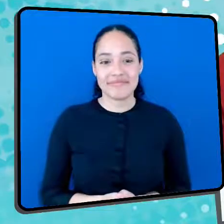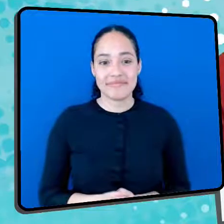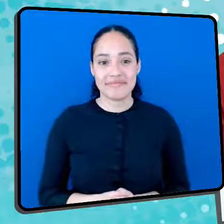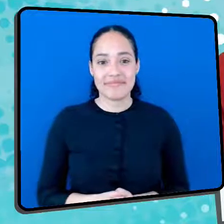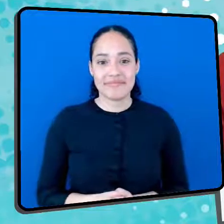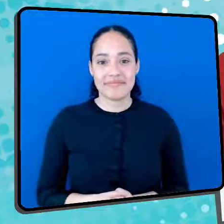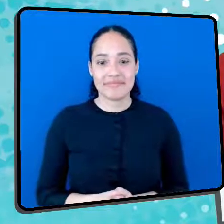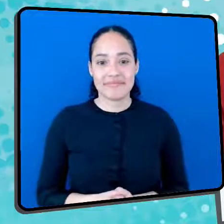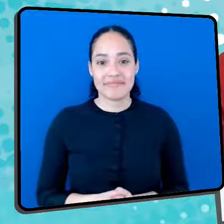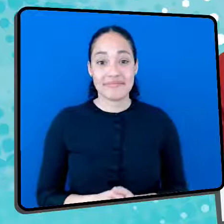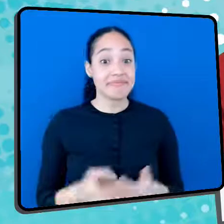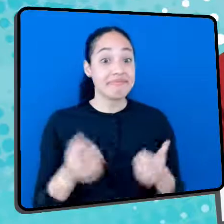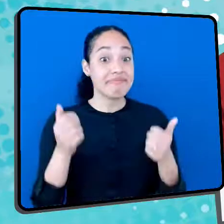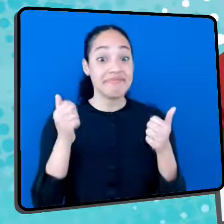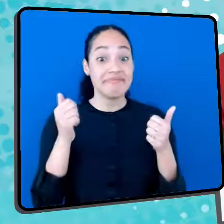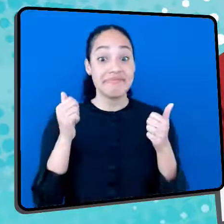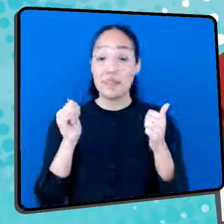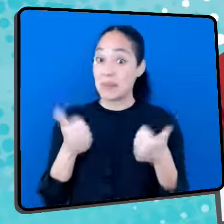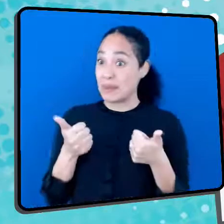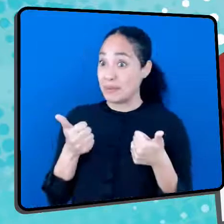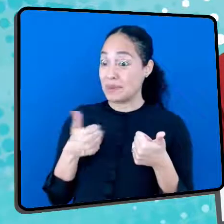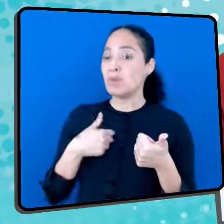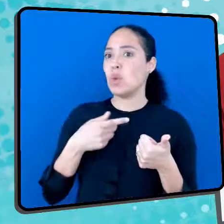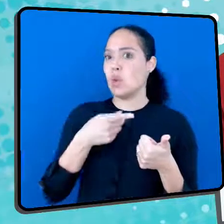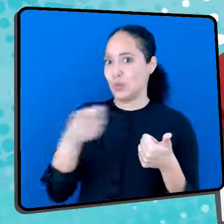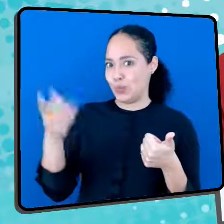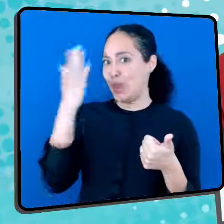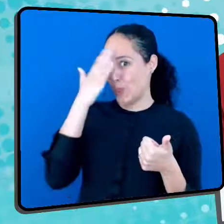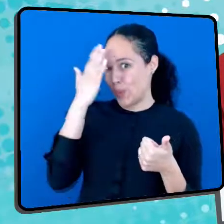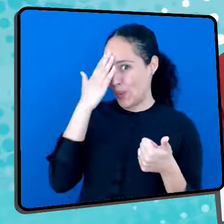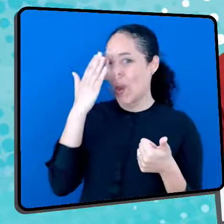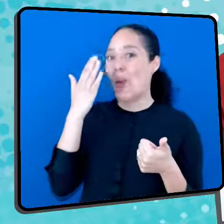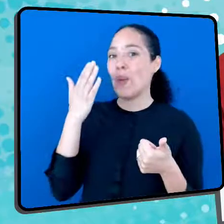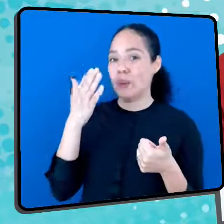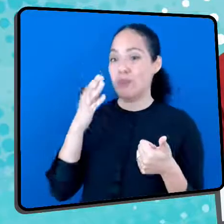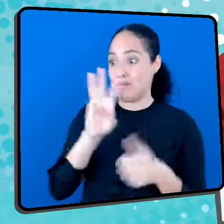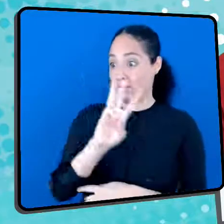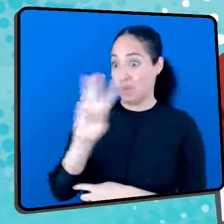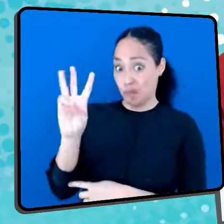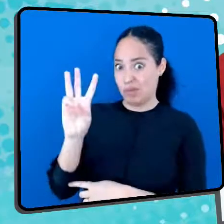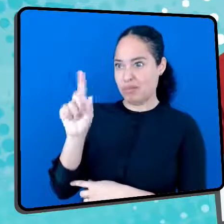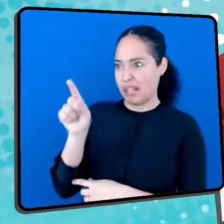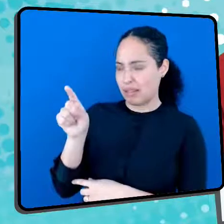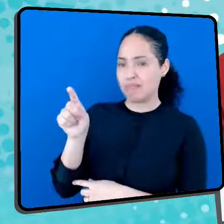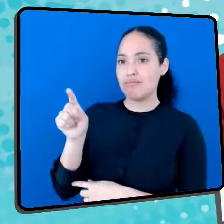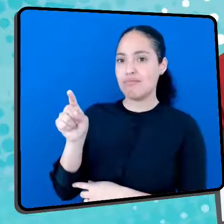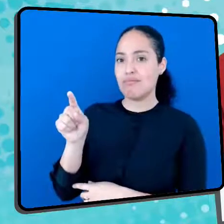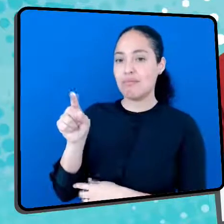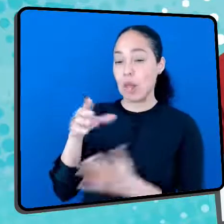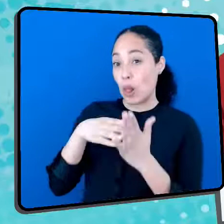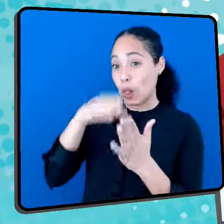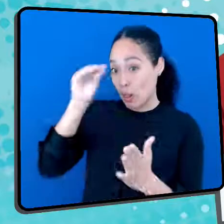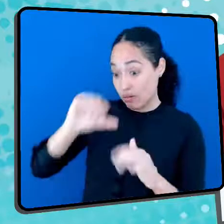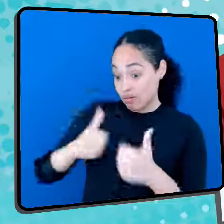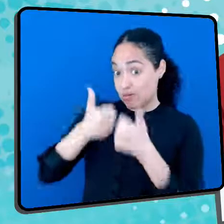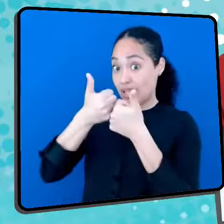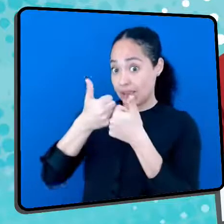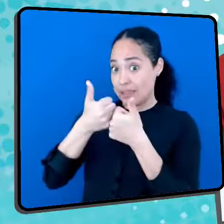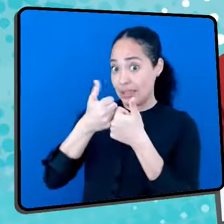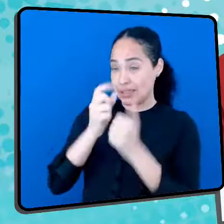Wonderful. Well, you all know where to go. Obviously, if you're on the website, you can find the Learn Challenge just above us, or you can go to